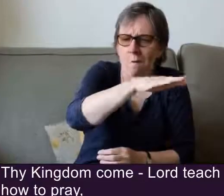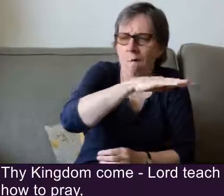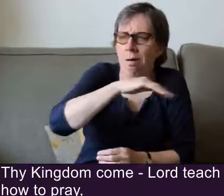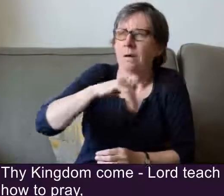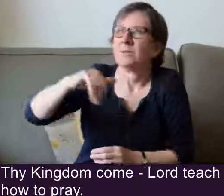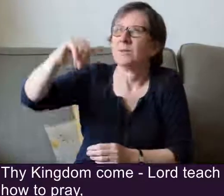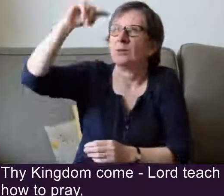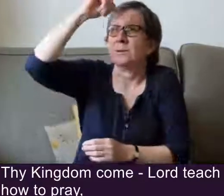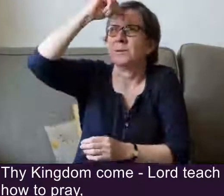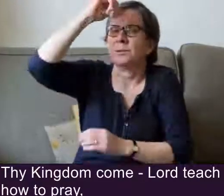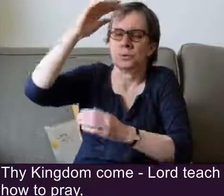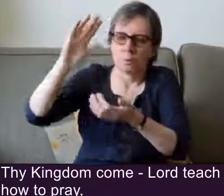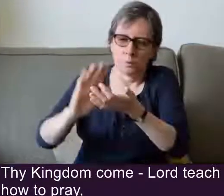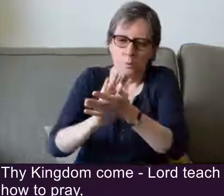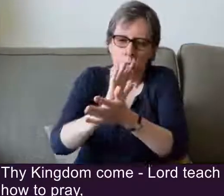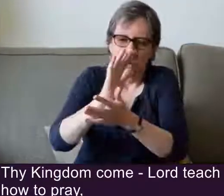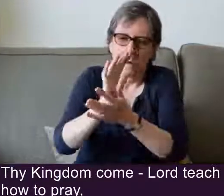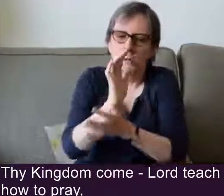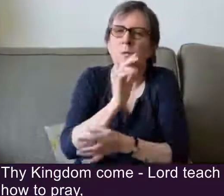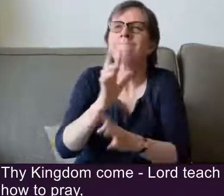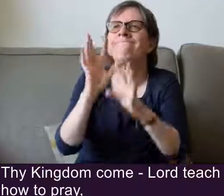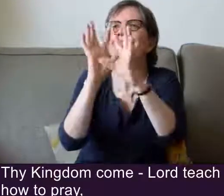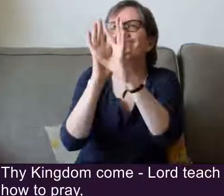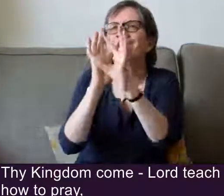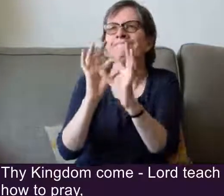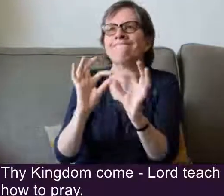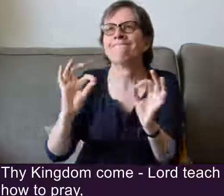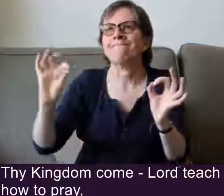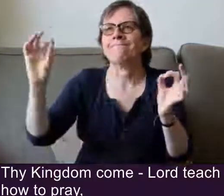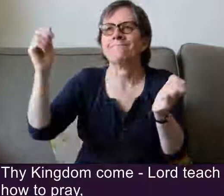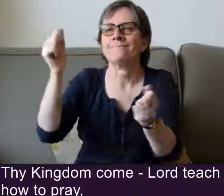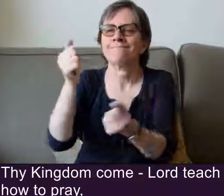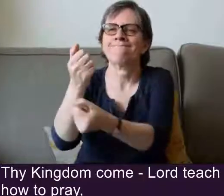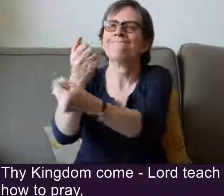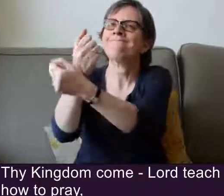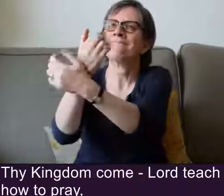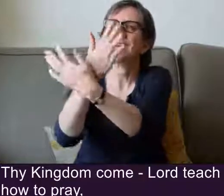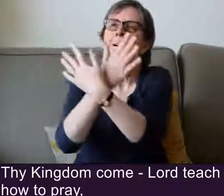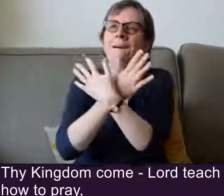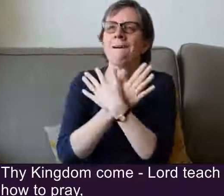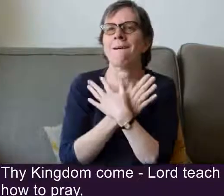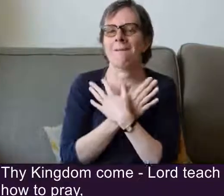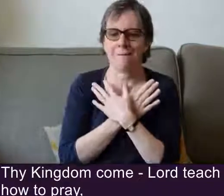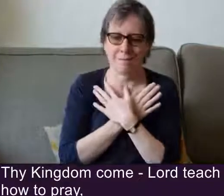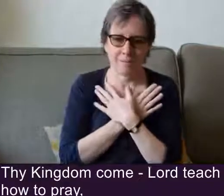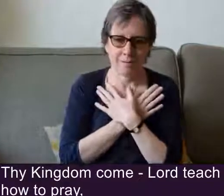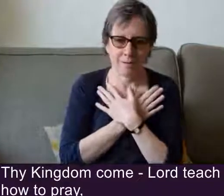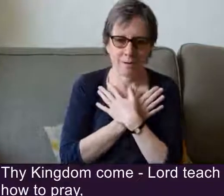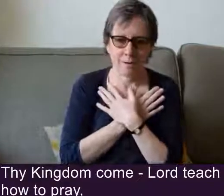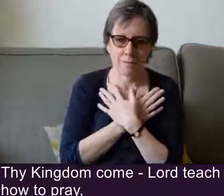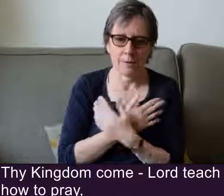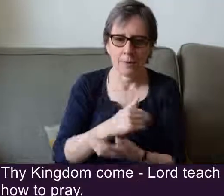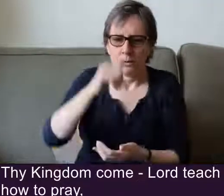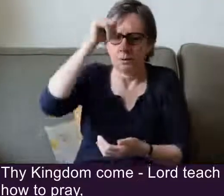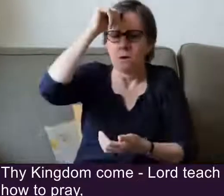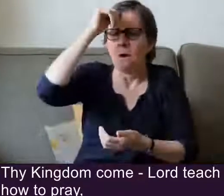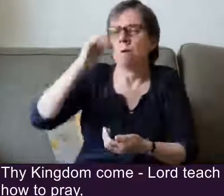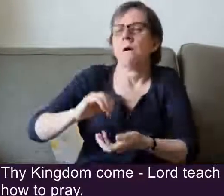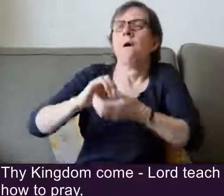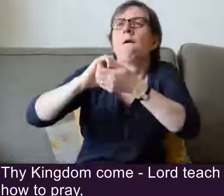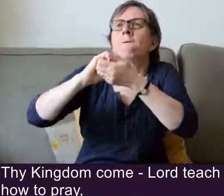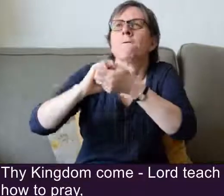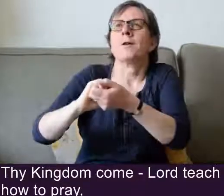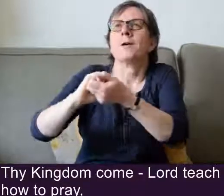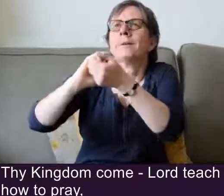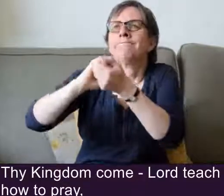for all to know your joy, your peace and love, and